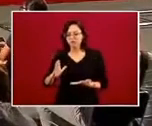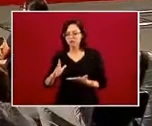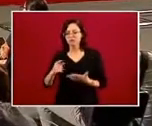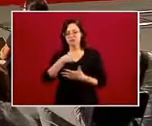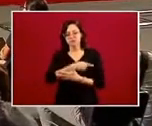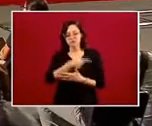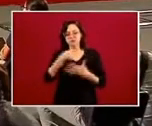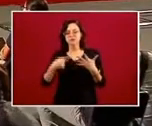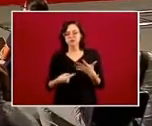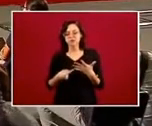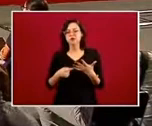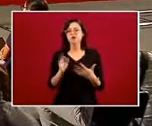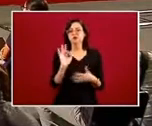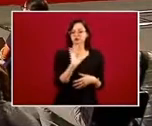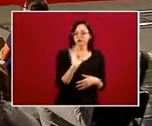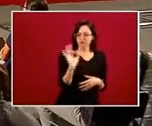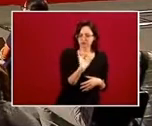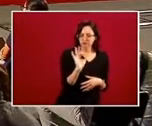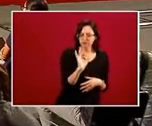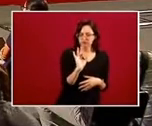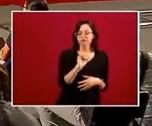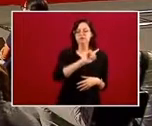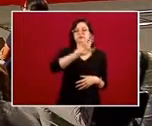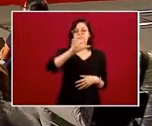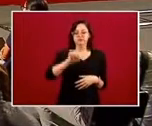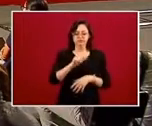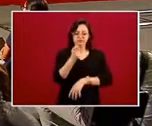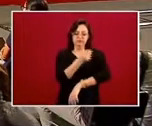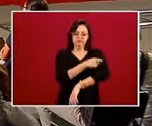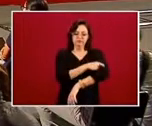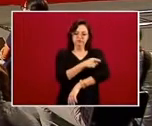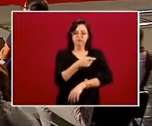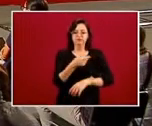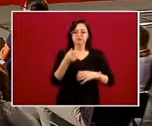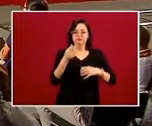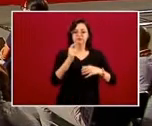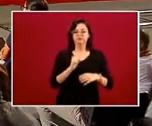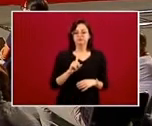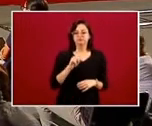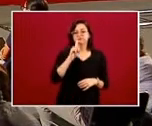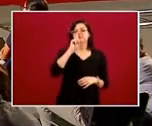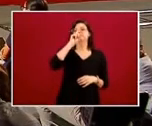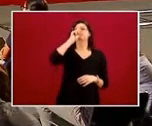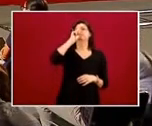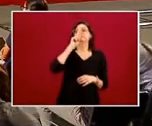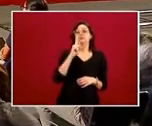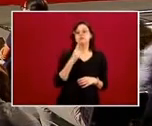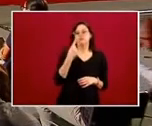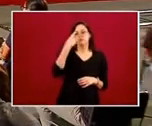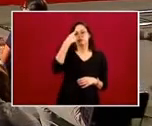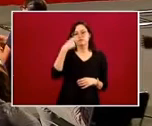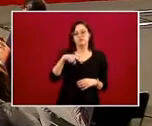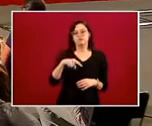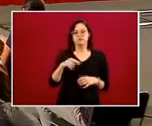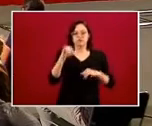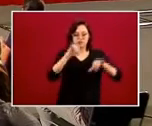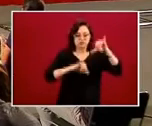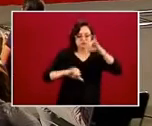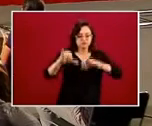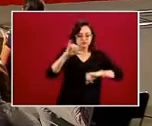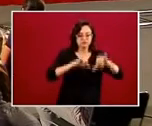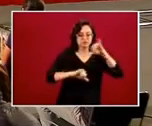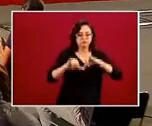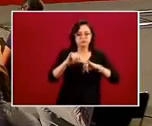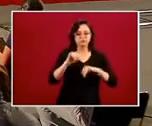go to seek medical treatment, and then they will determine that they are suspect cases, and then based on their specific conditions, they